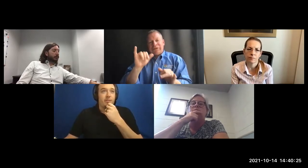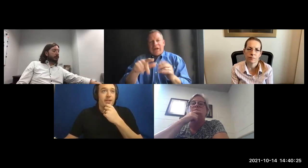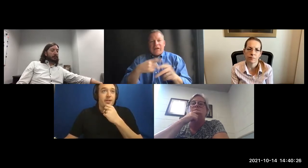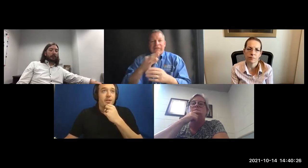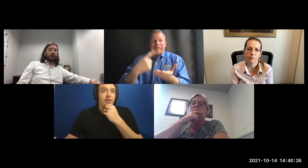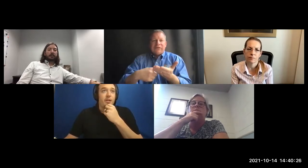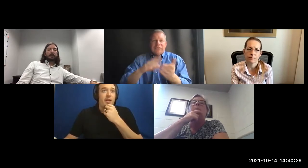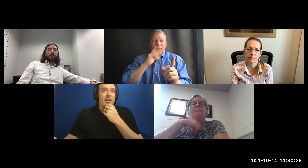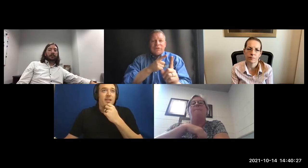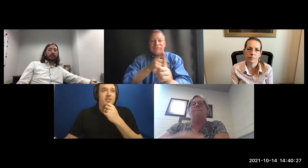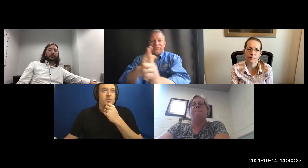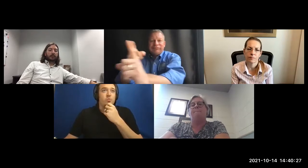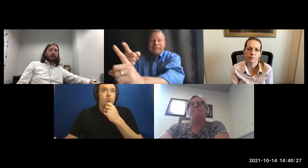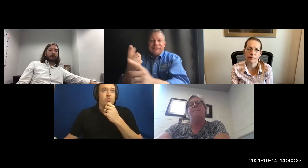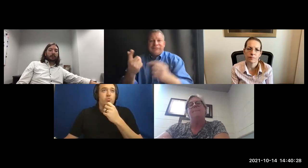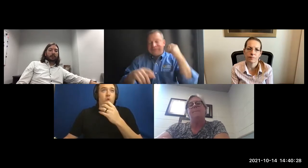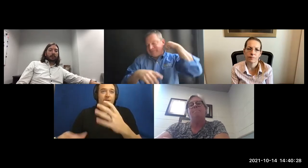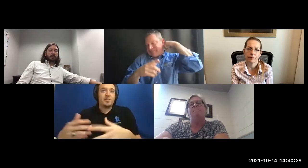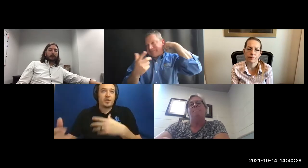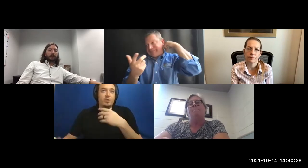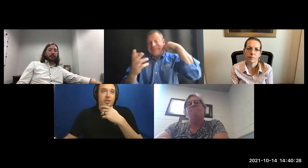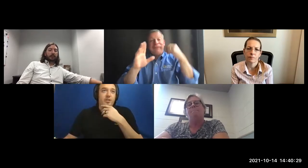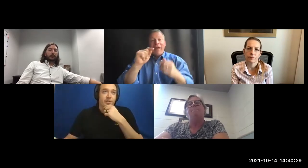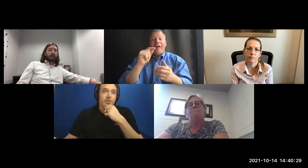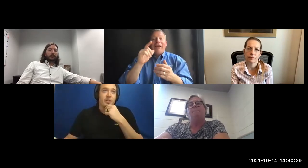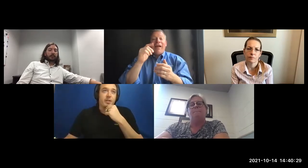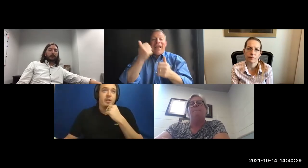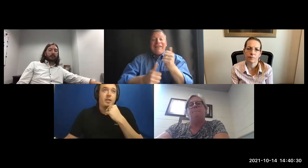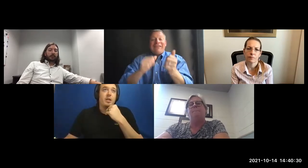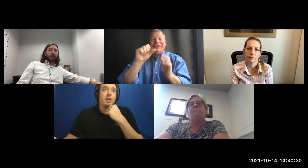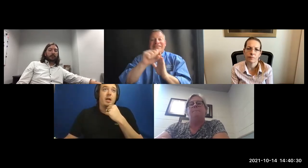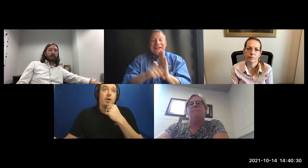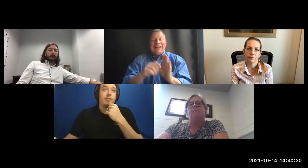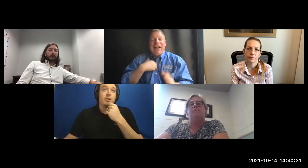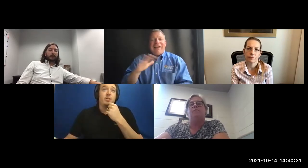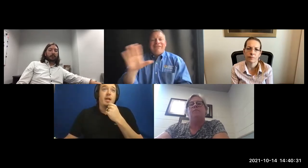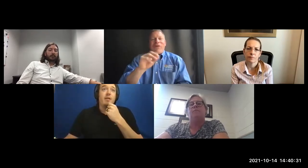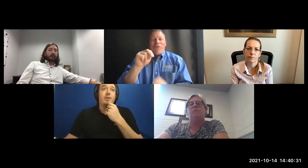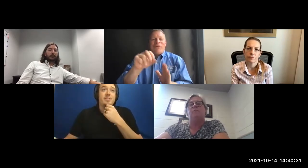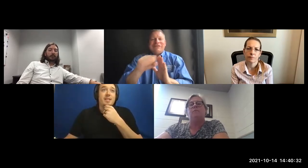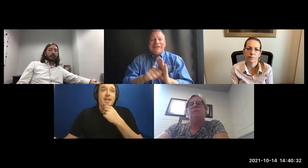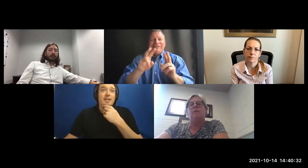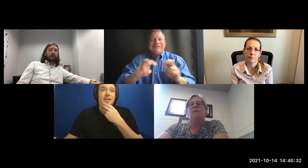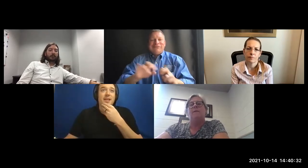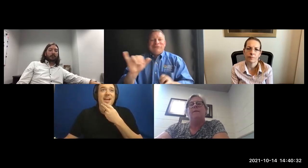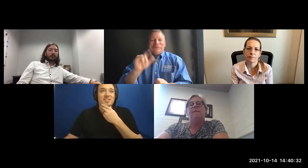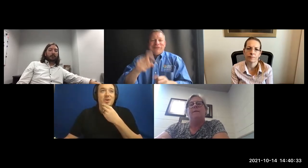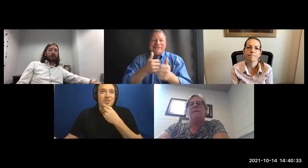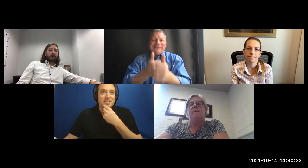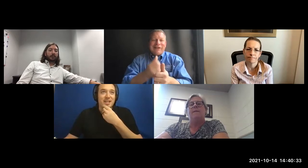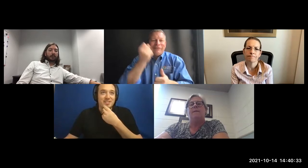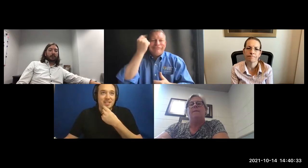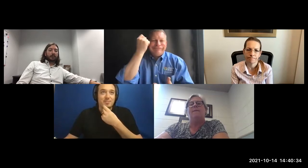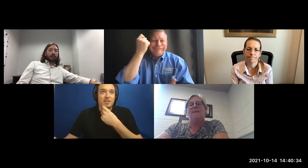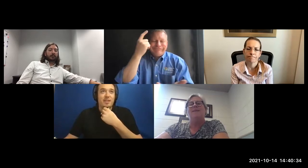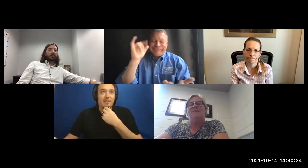of the comparative data. And I think this is where the discussion will lead to eventually. However, every state has their